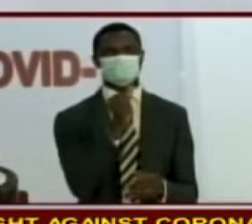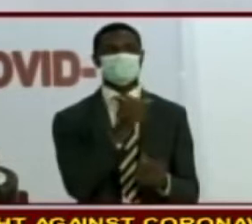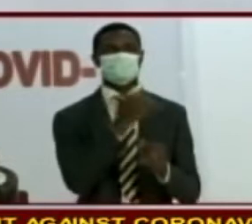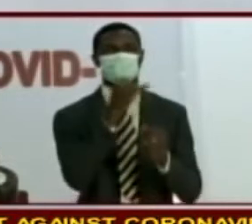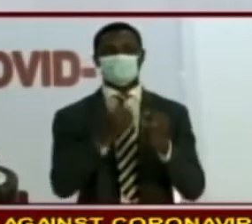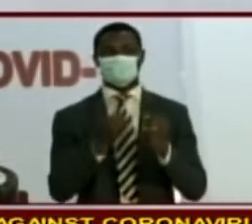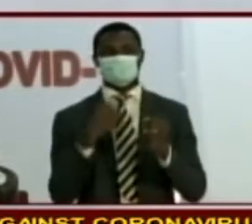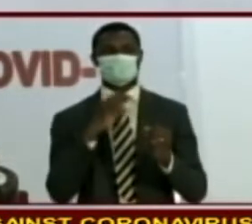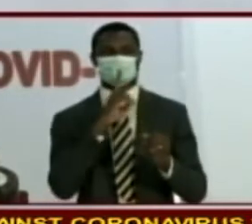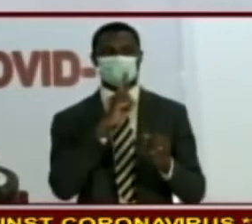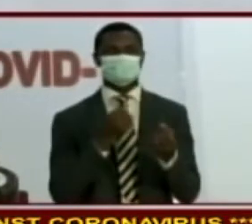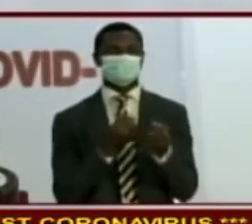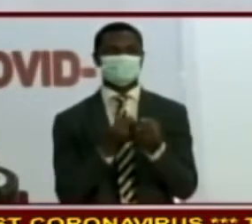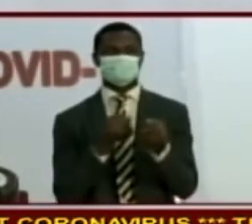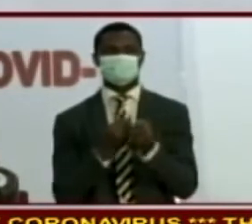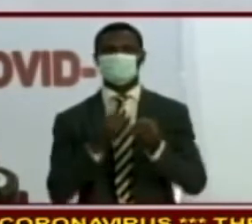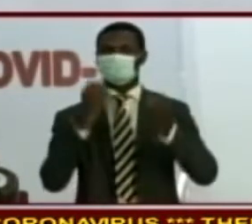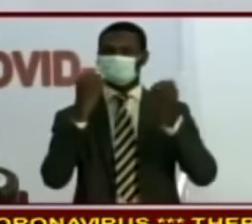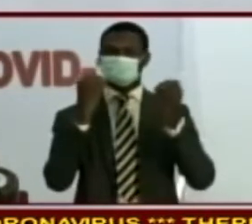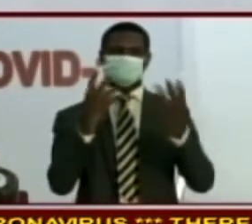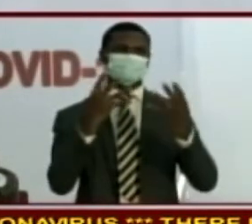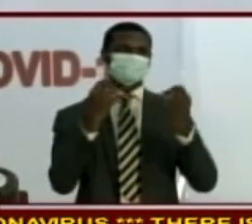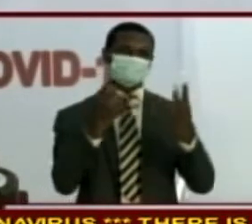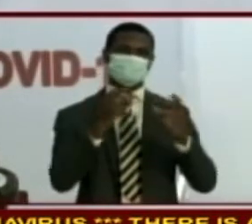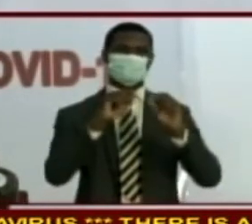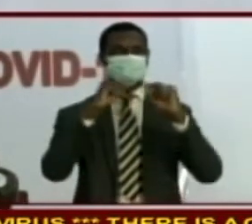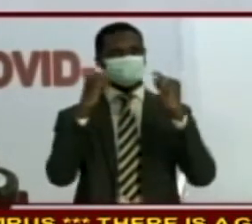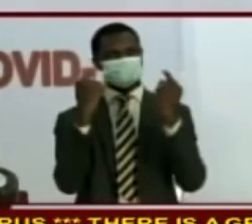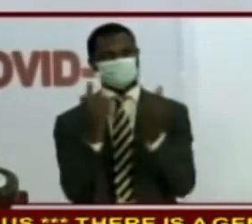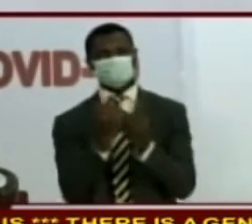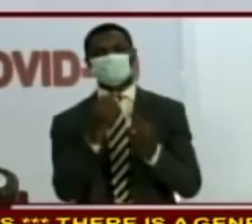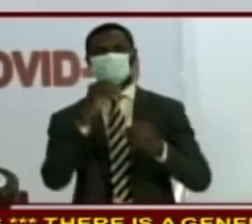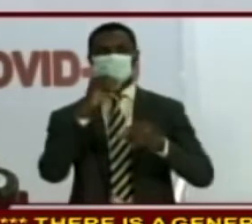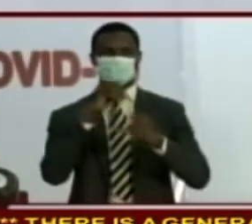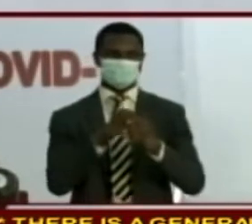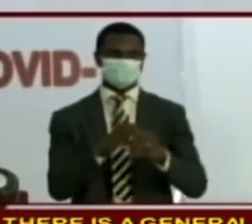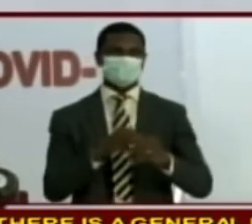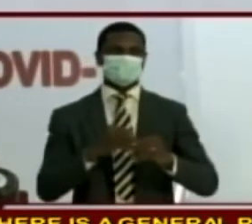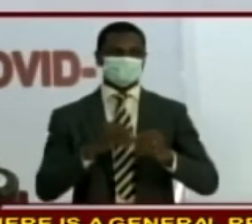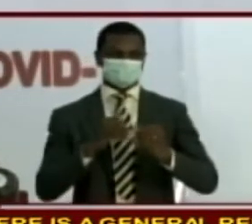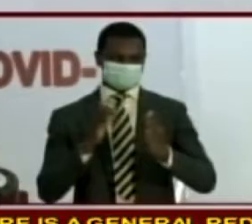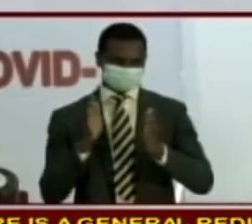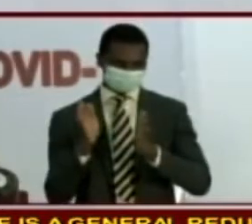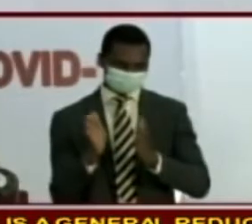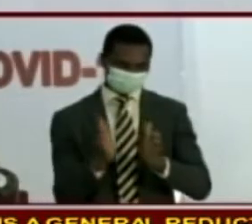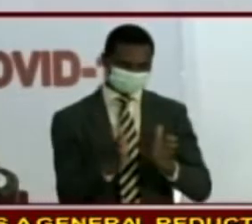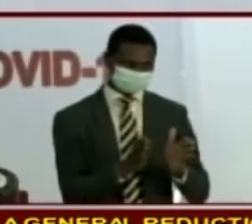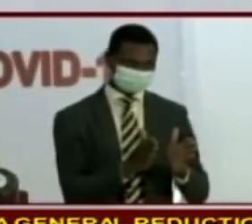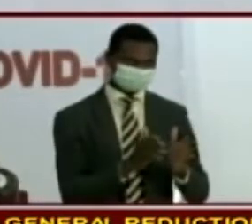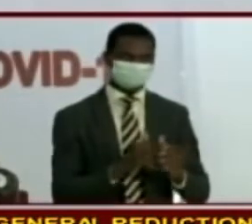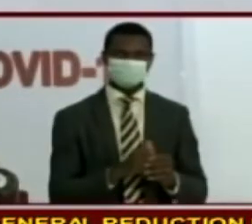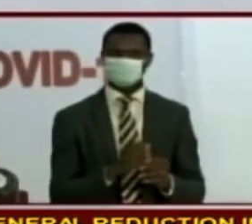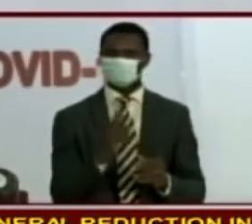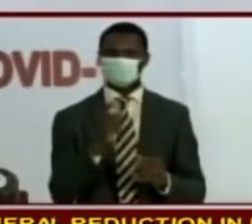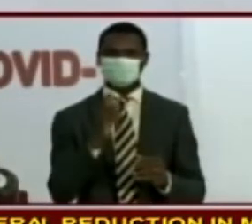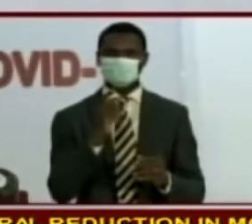supporting many sectors in their guidelines. Where's my sister that asked the